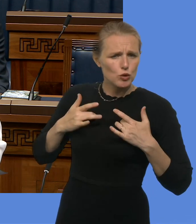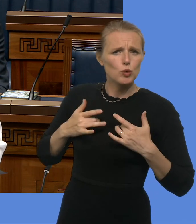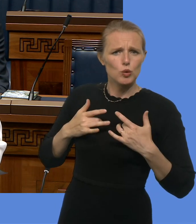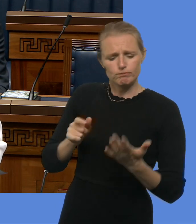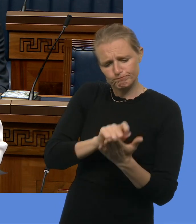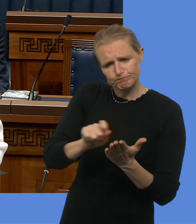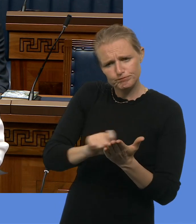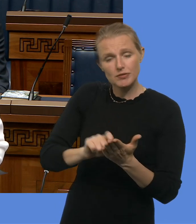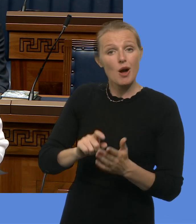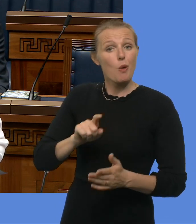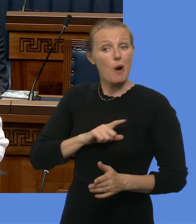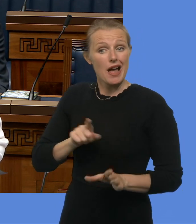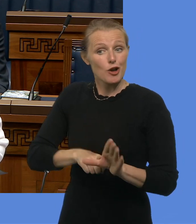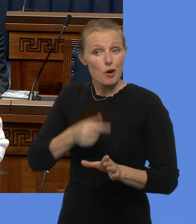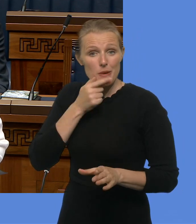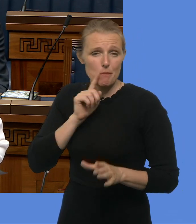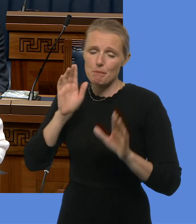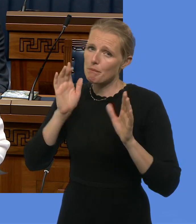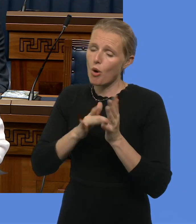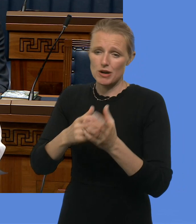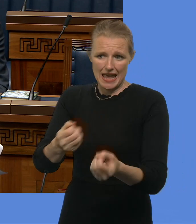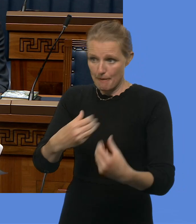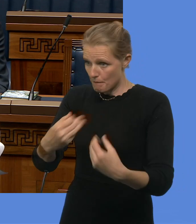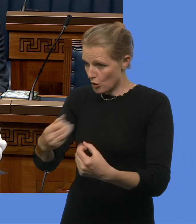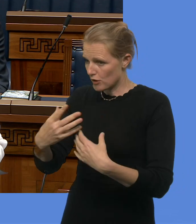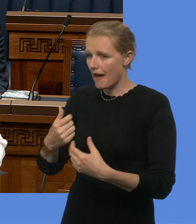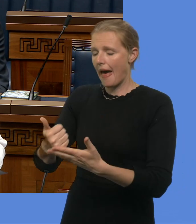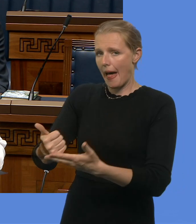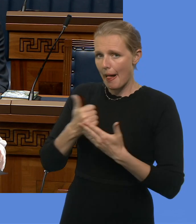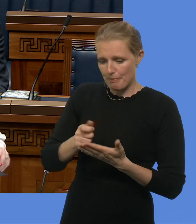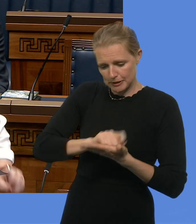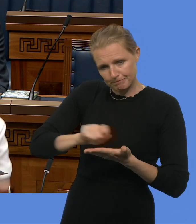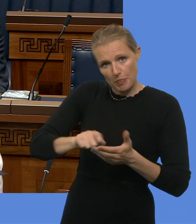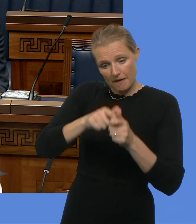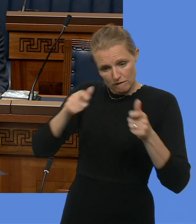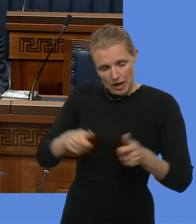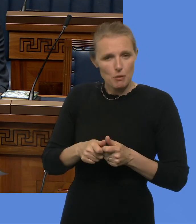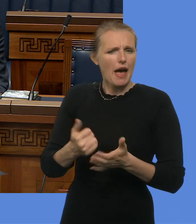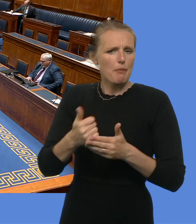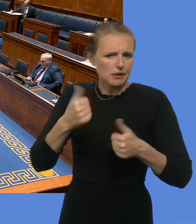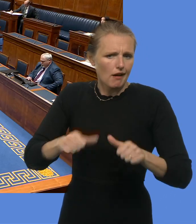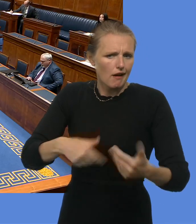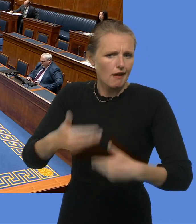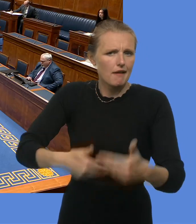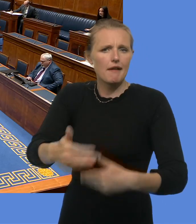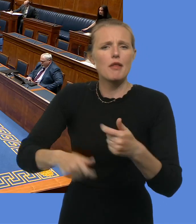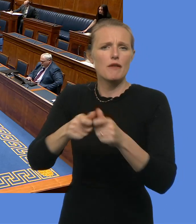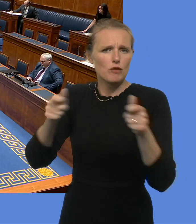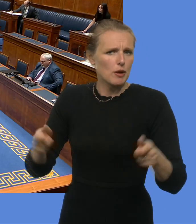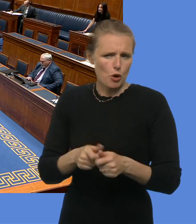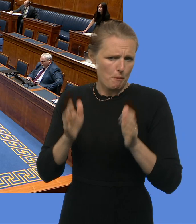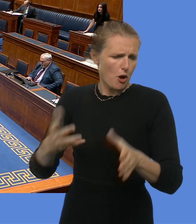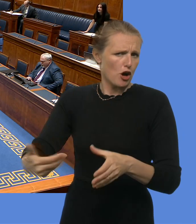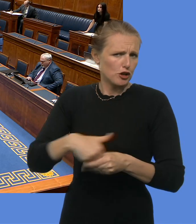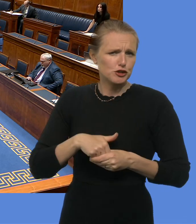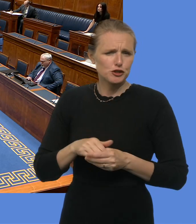input of young people is key to successful implementation of the framework. Emma Sheeran.